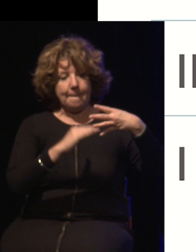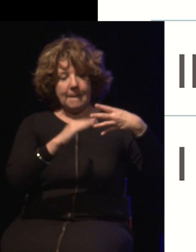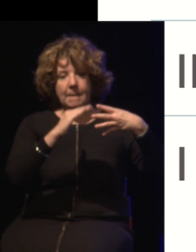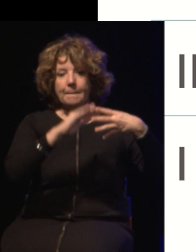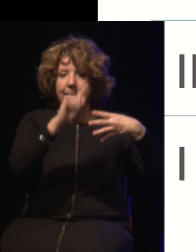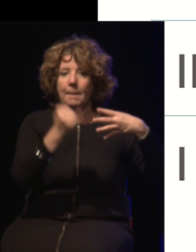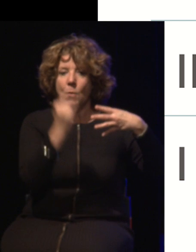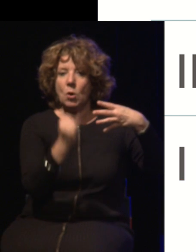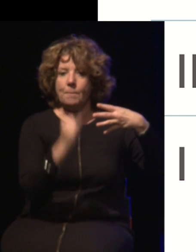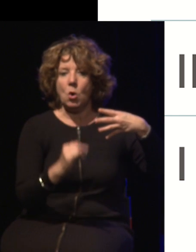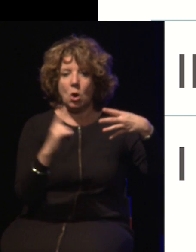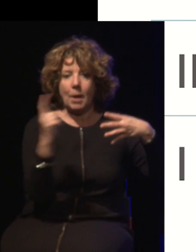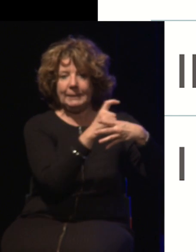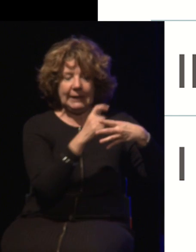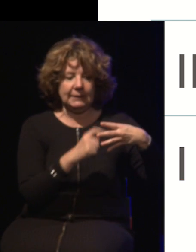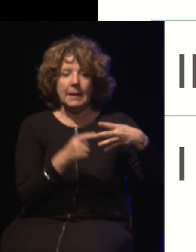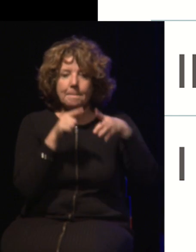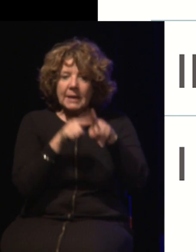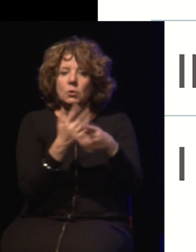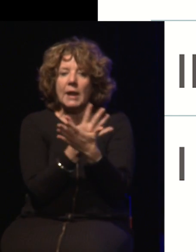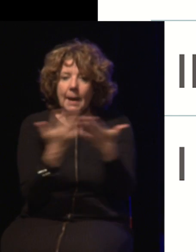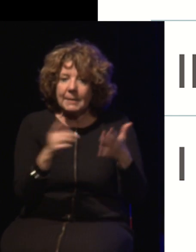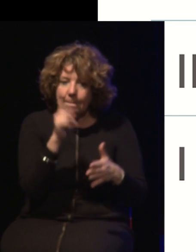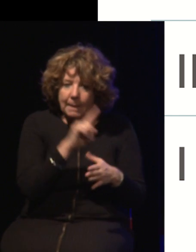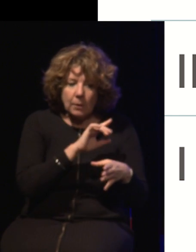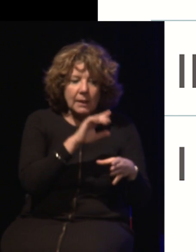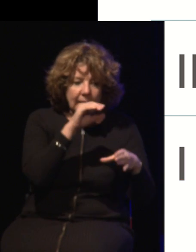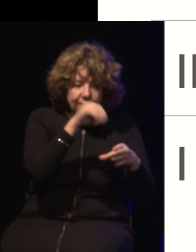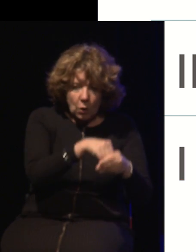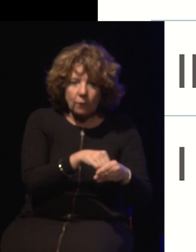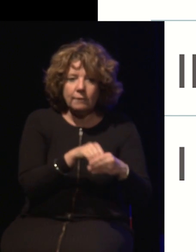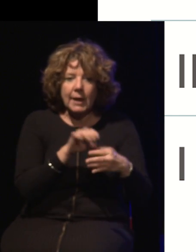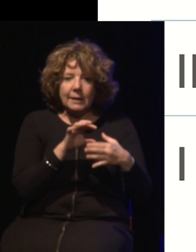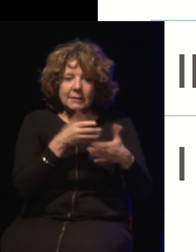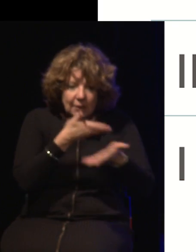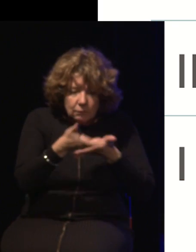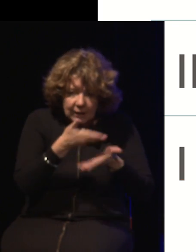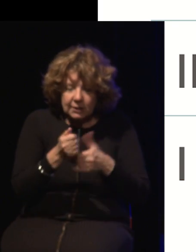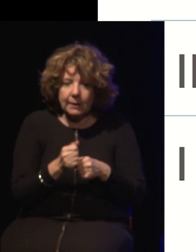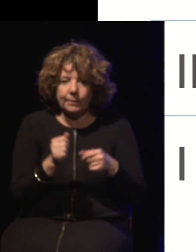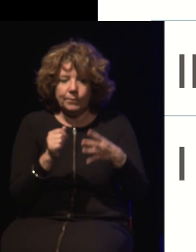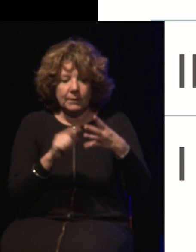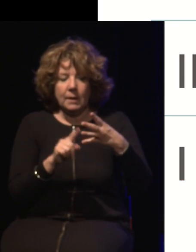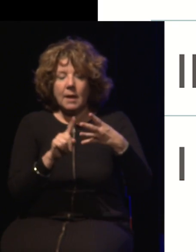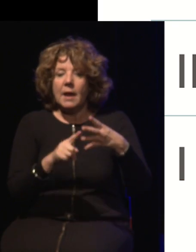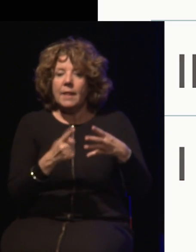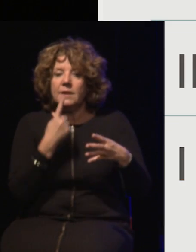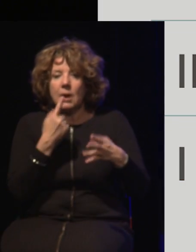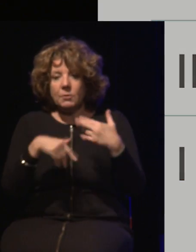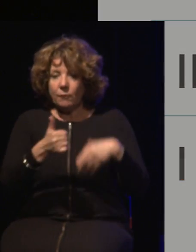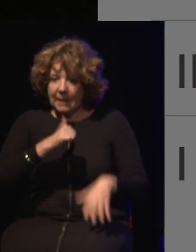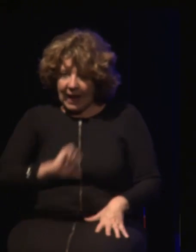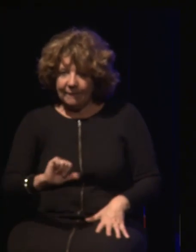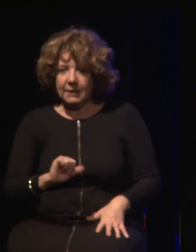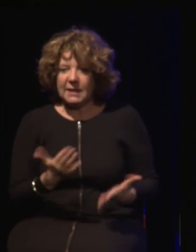people playing and interacting, the types of behaviours being incentivised, the duration of time